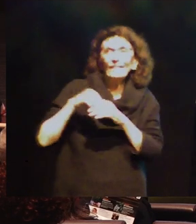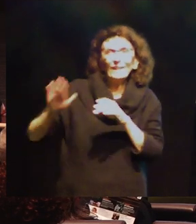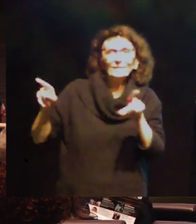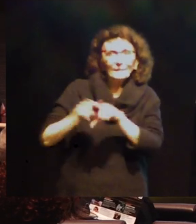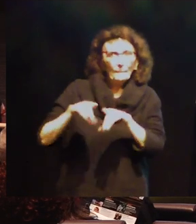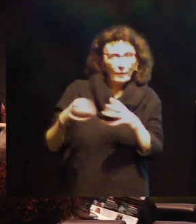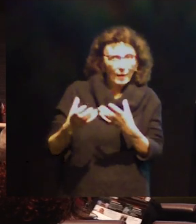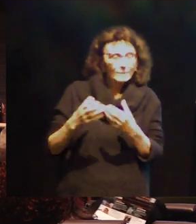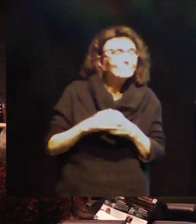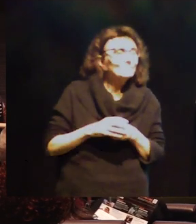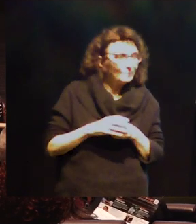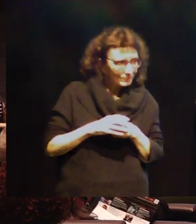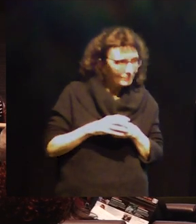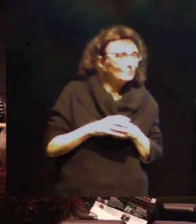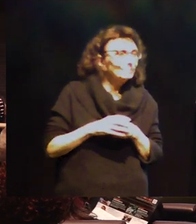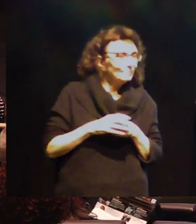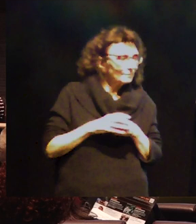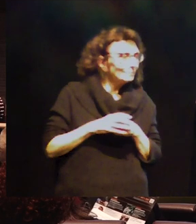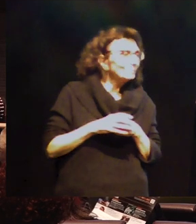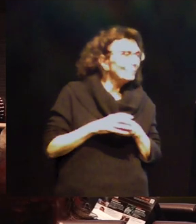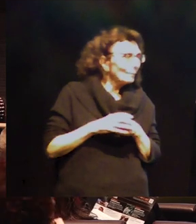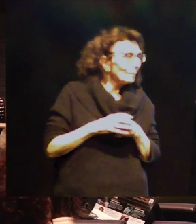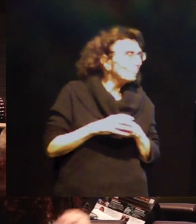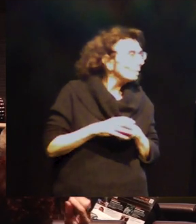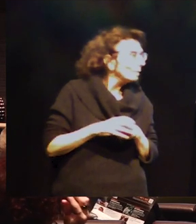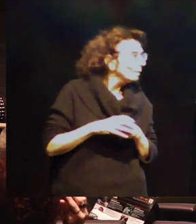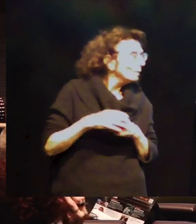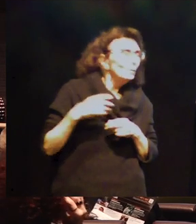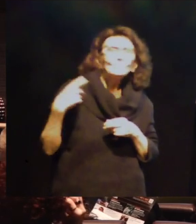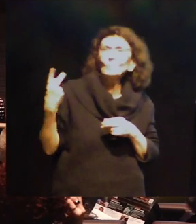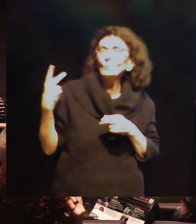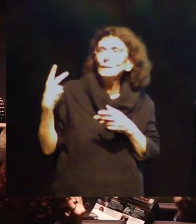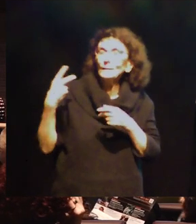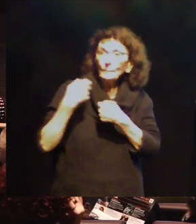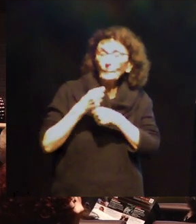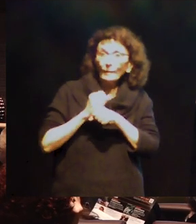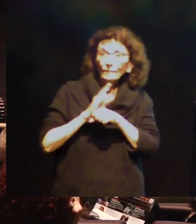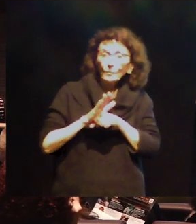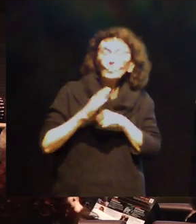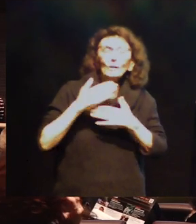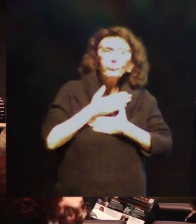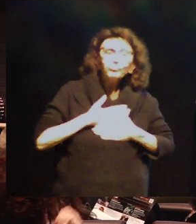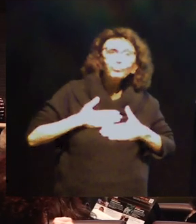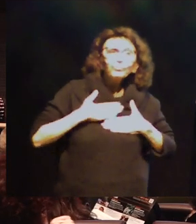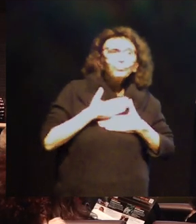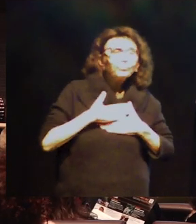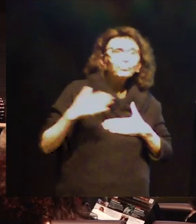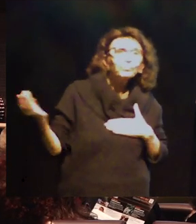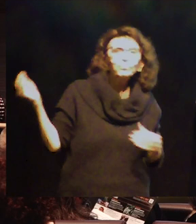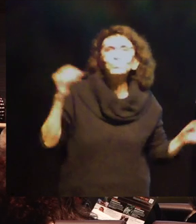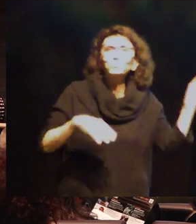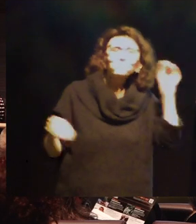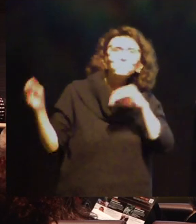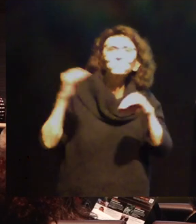well. Yes. So, that's one of the things we like to do, and we have projects is we like to mix